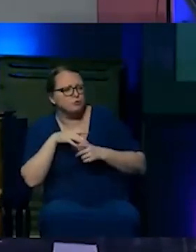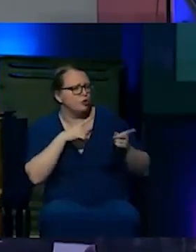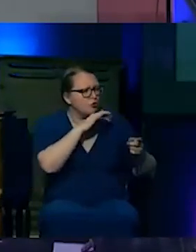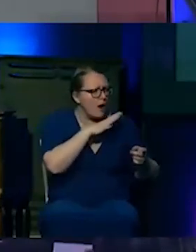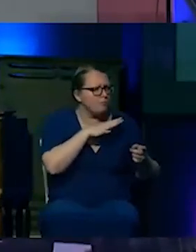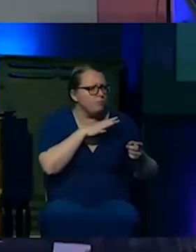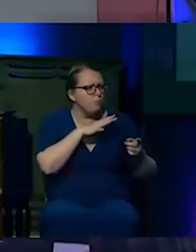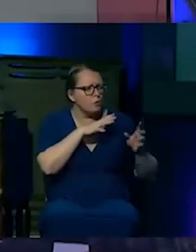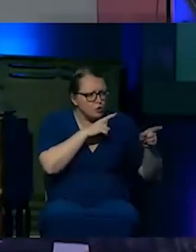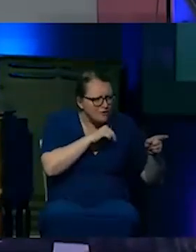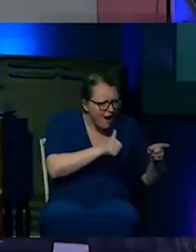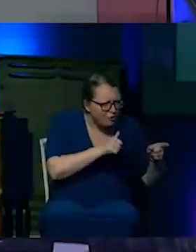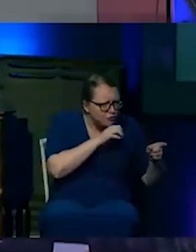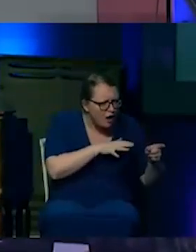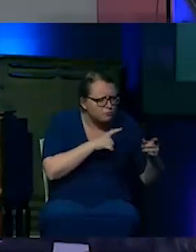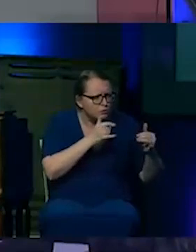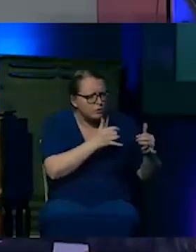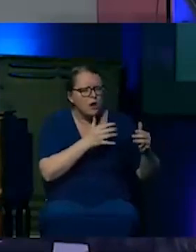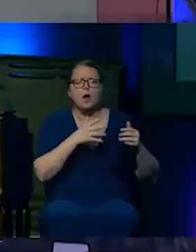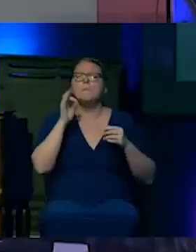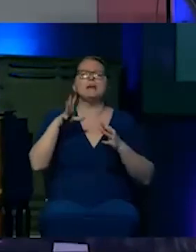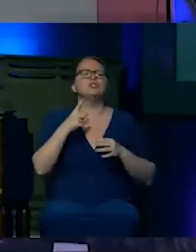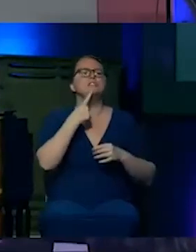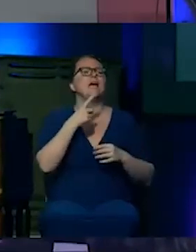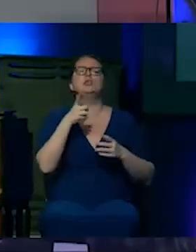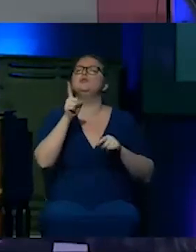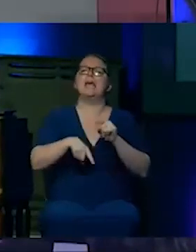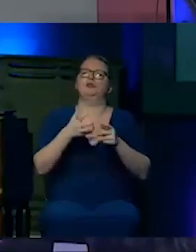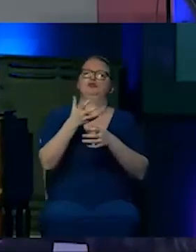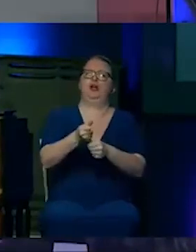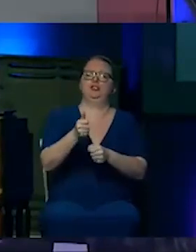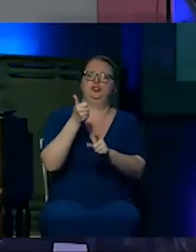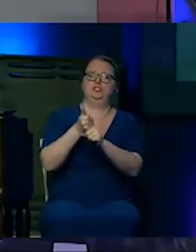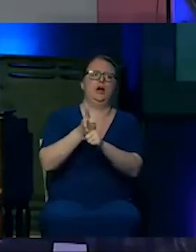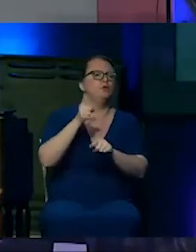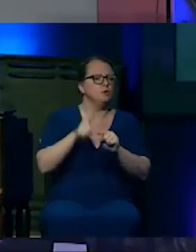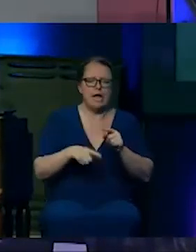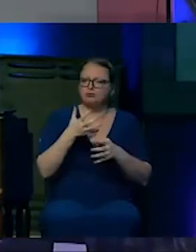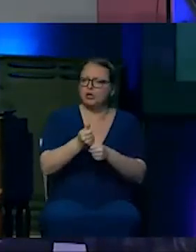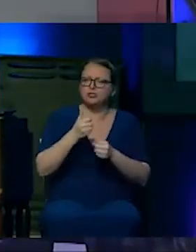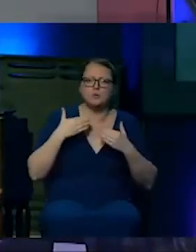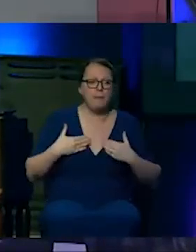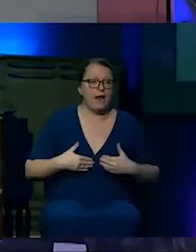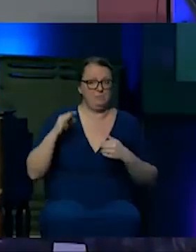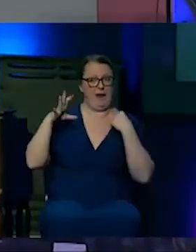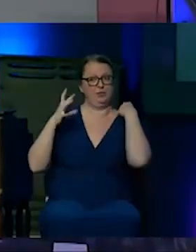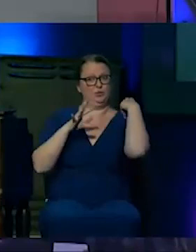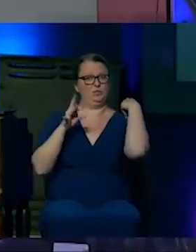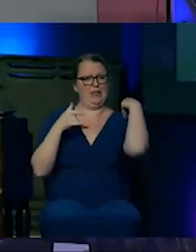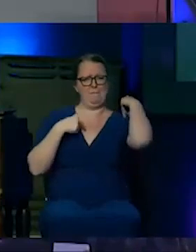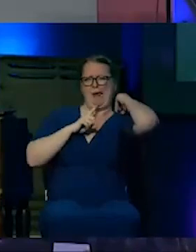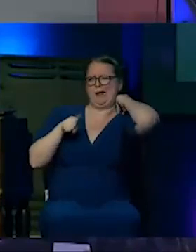lot of people in my community heard from their pastors, they're like, you can't trust yourself, you can't trust your body. And then my answer to that is